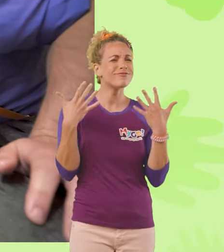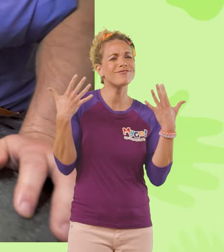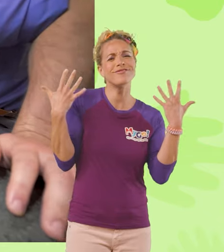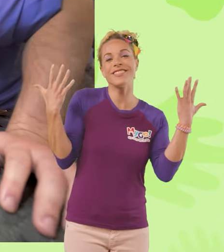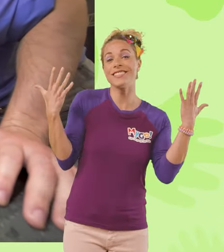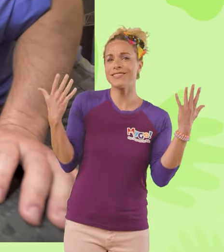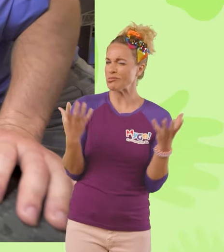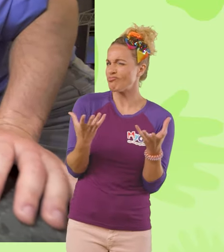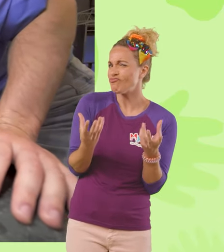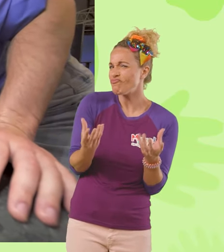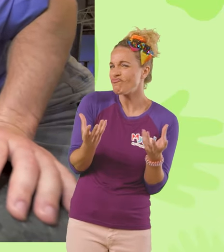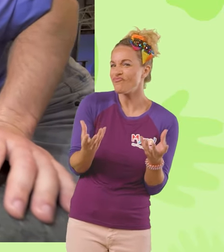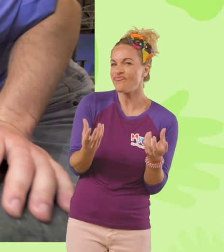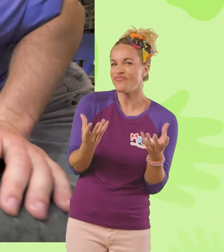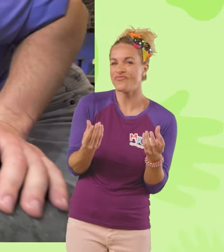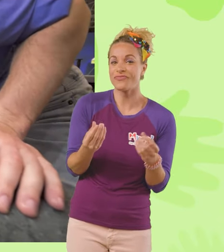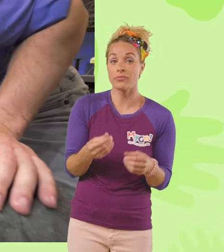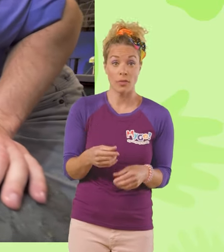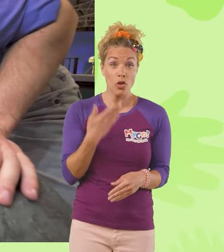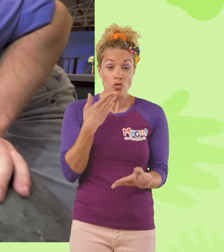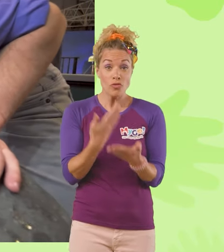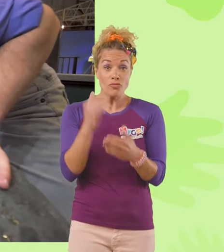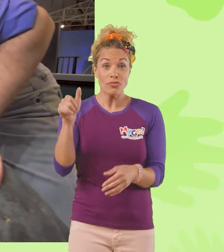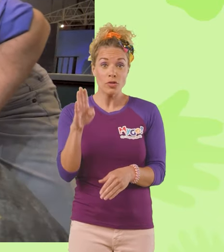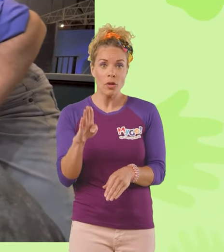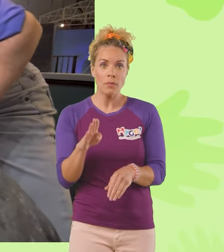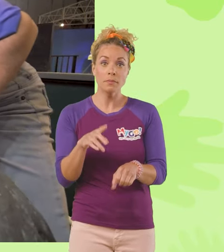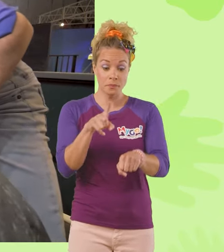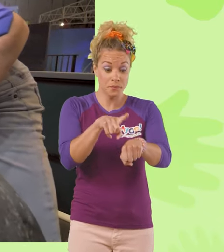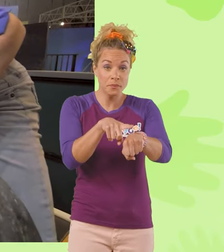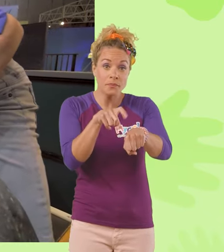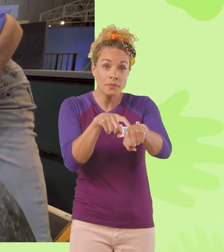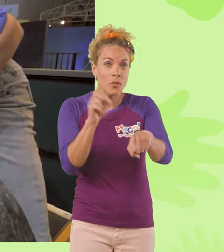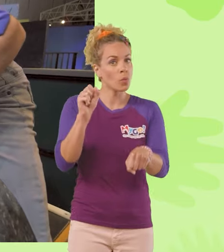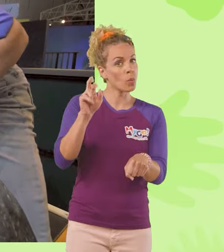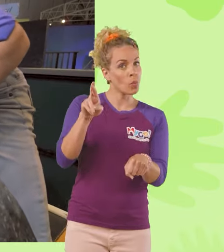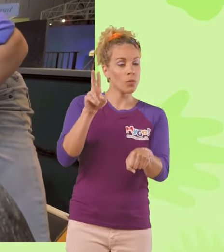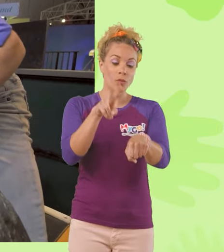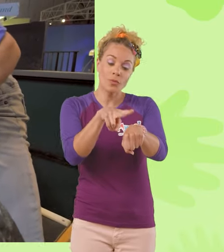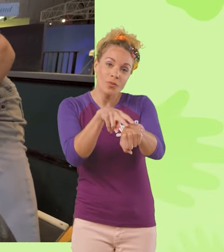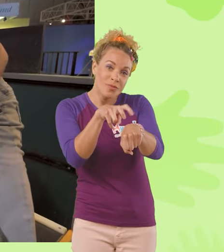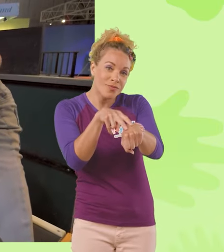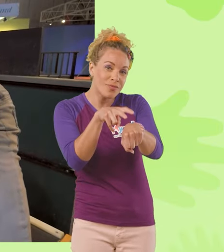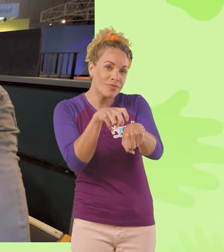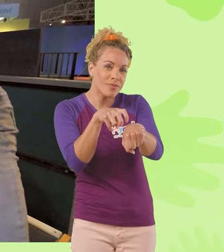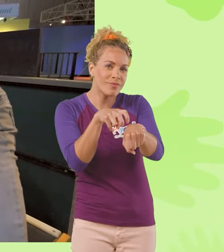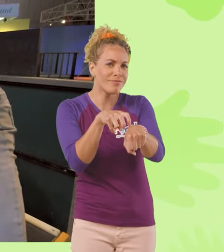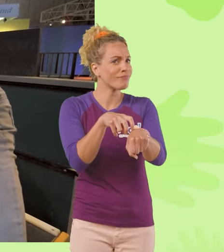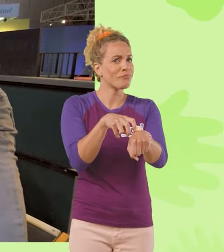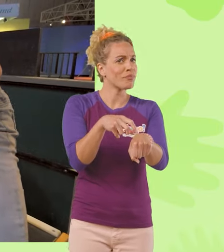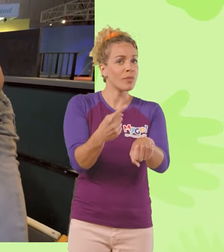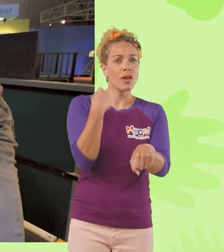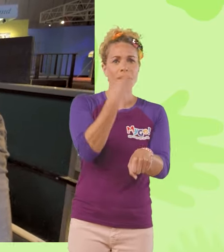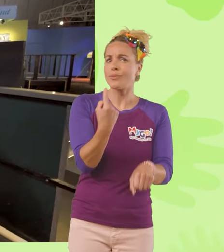and kind of squishy. You're doing a really good job petting it with one or two fingers on the side. We